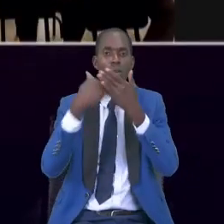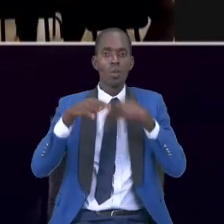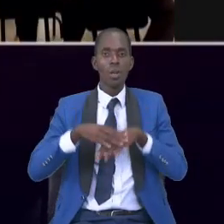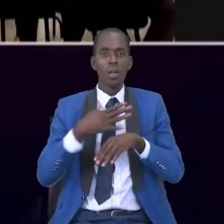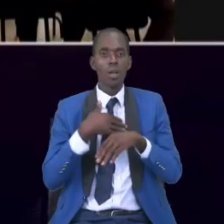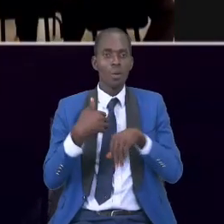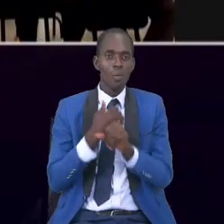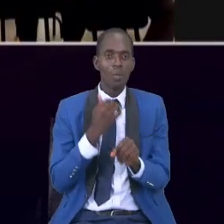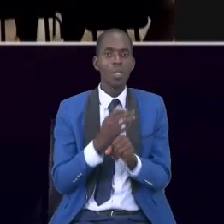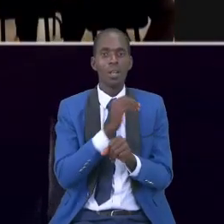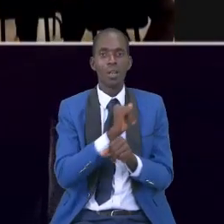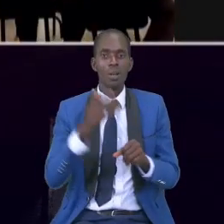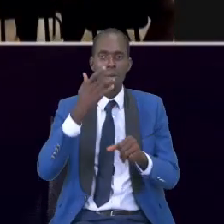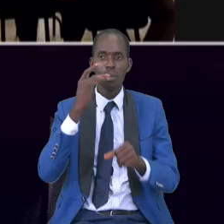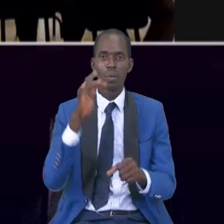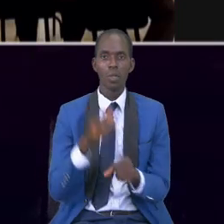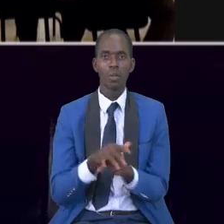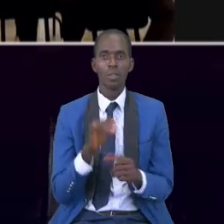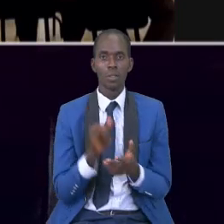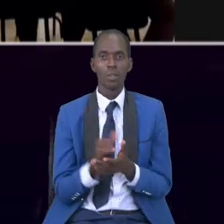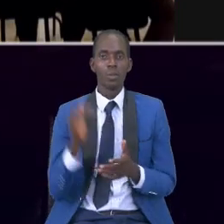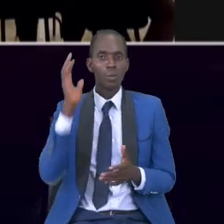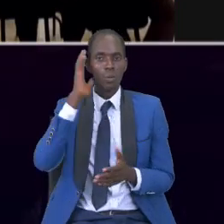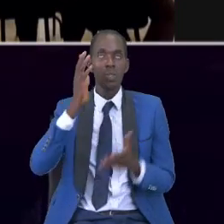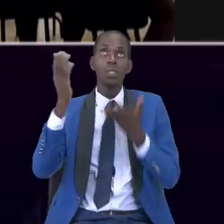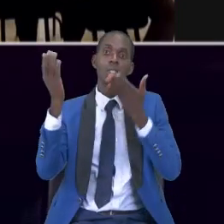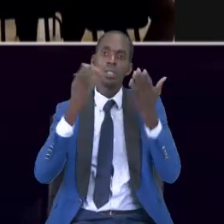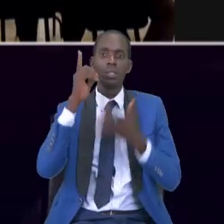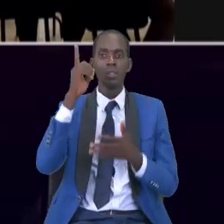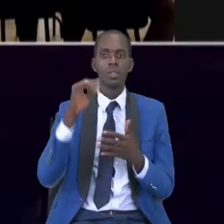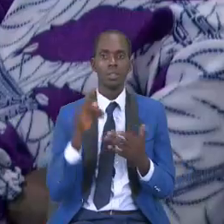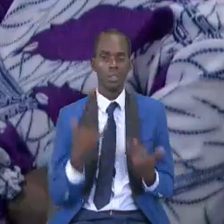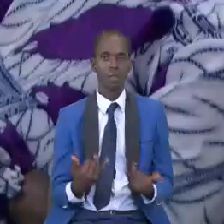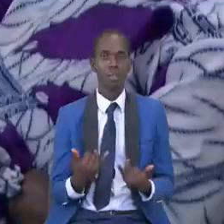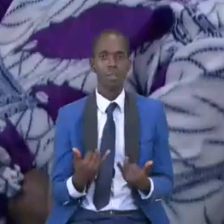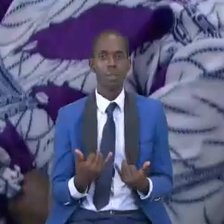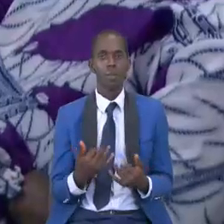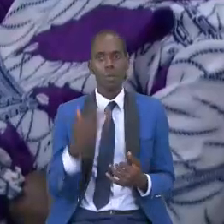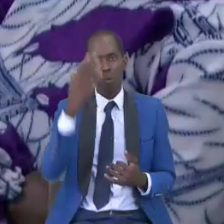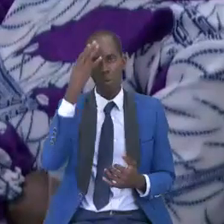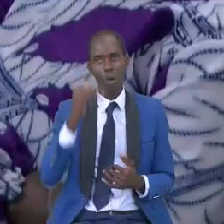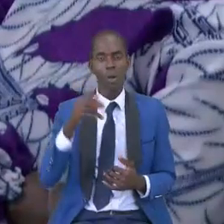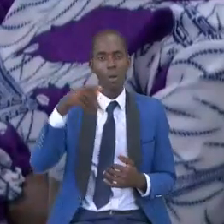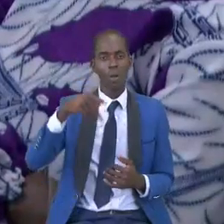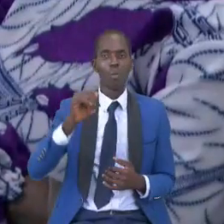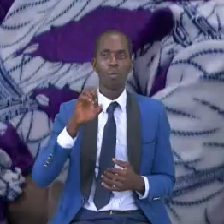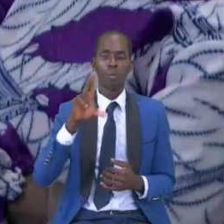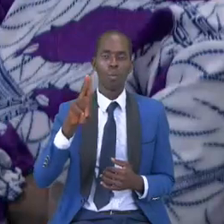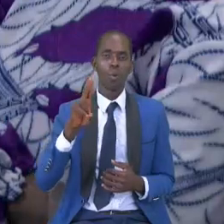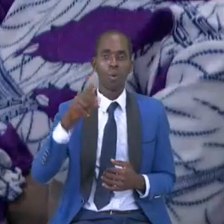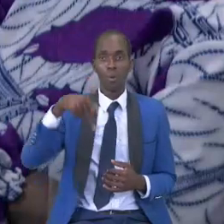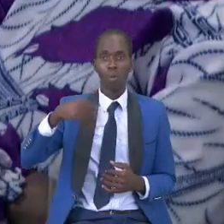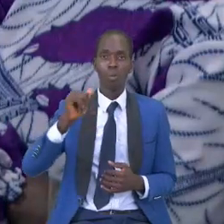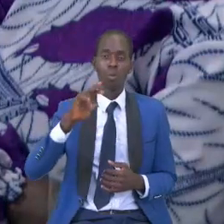you. Now, but that's why Paul the apostle said, if I preach the gospel willingly, I have